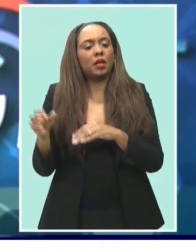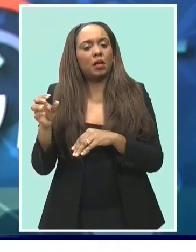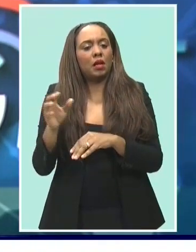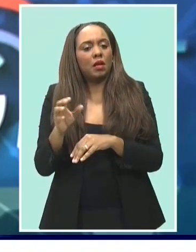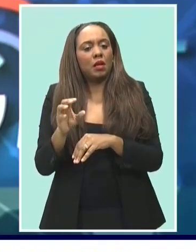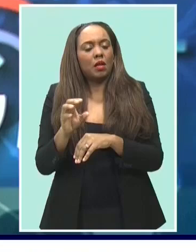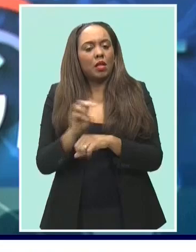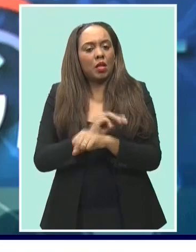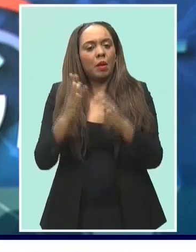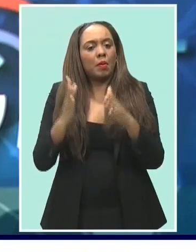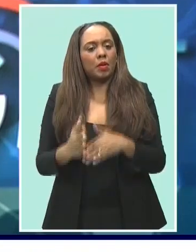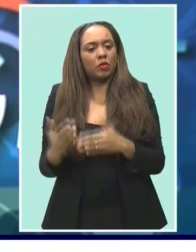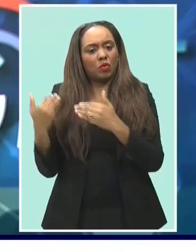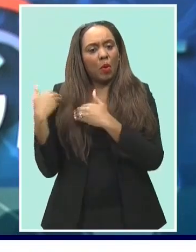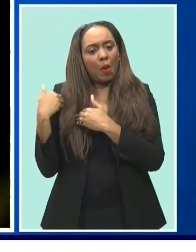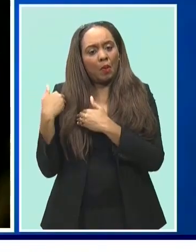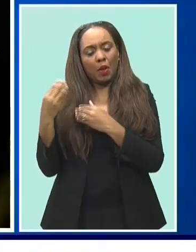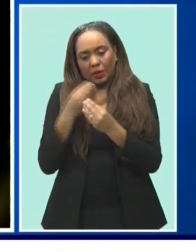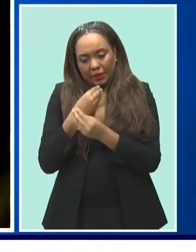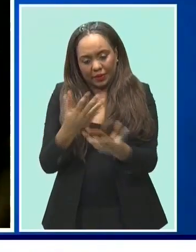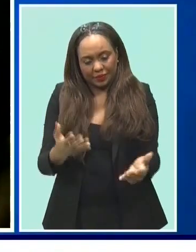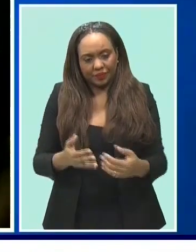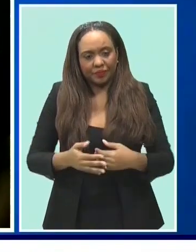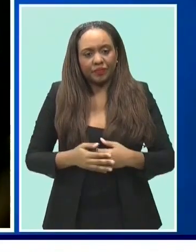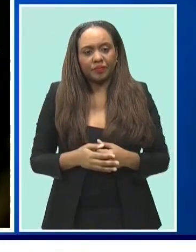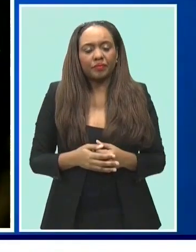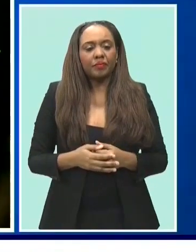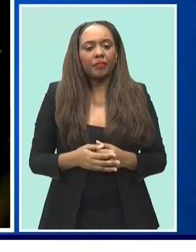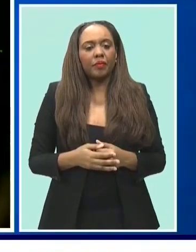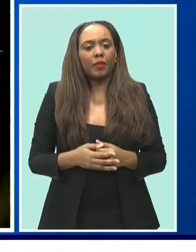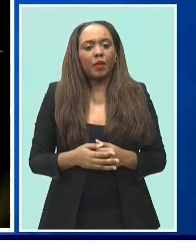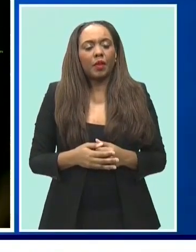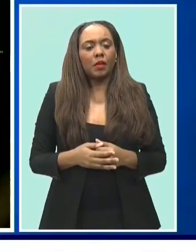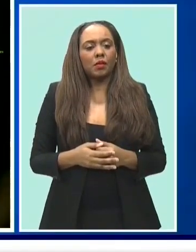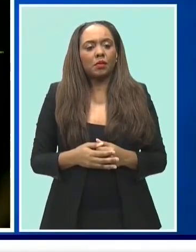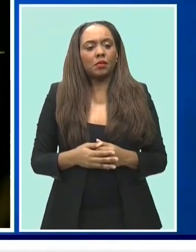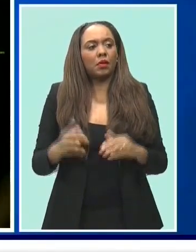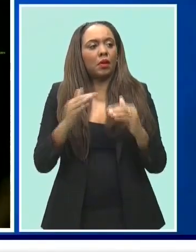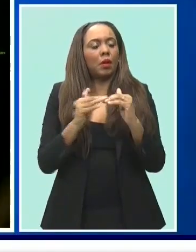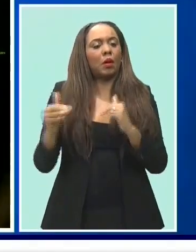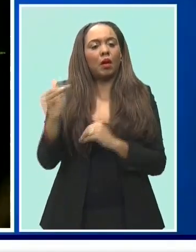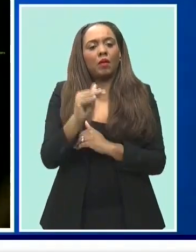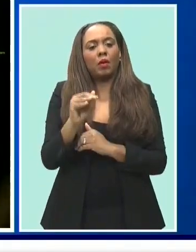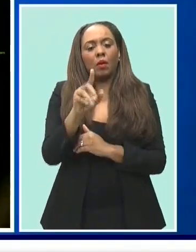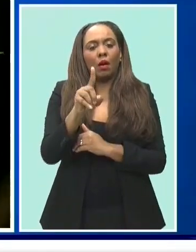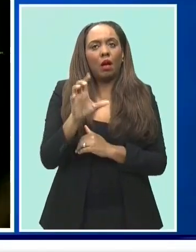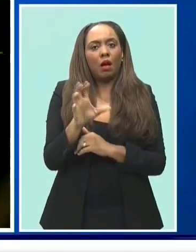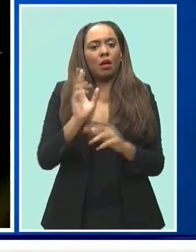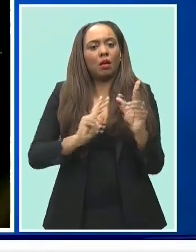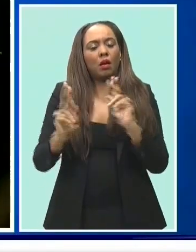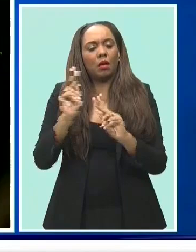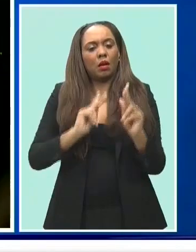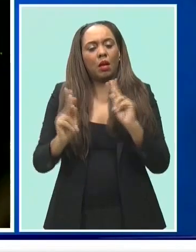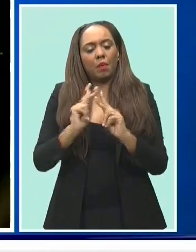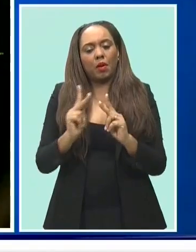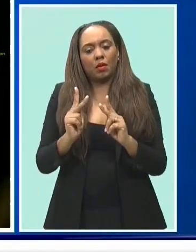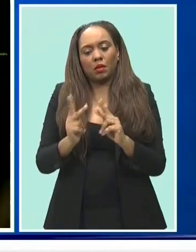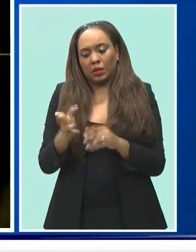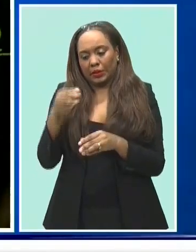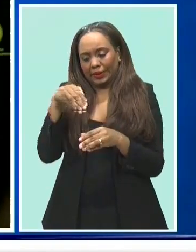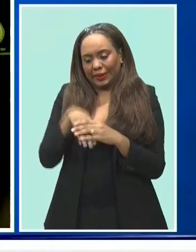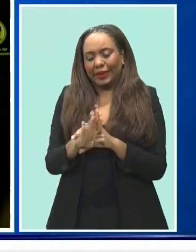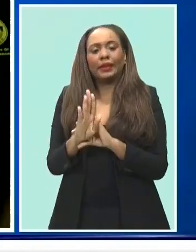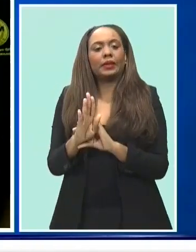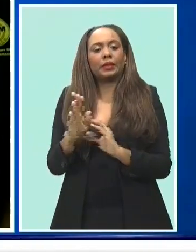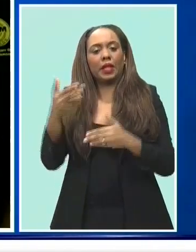Senator Lucille Moe. They had over 100 people that used the shelters. At